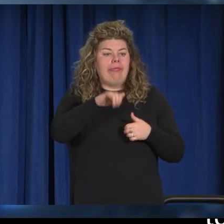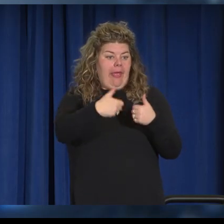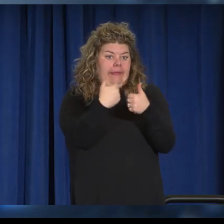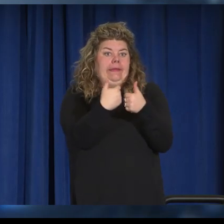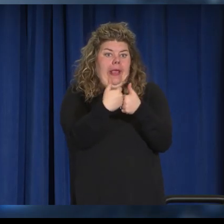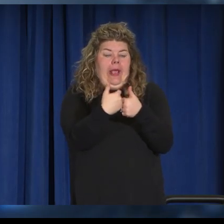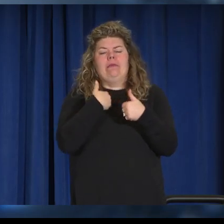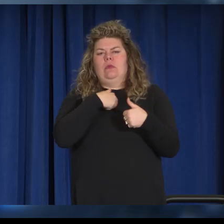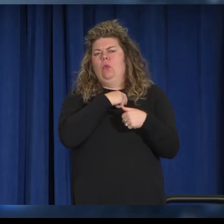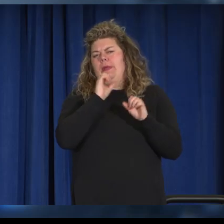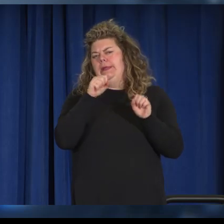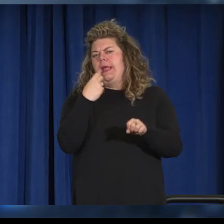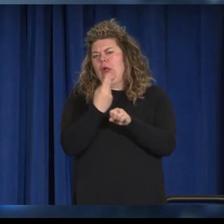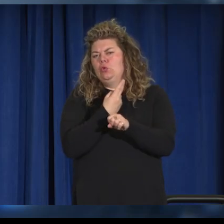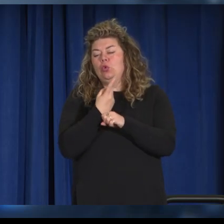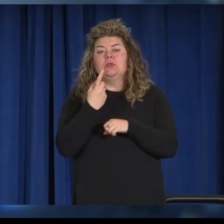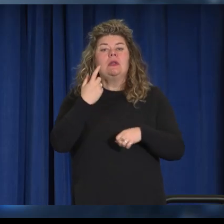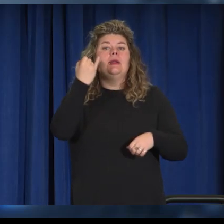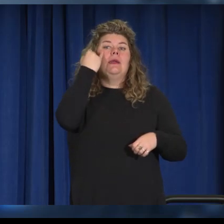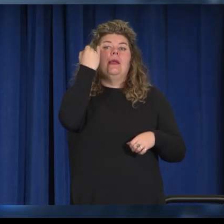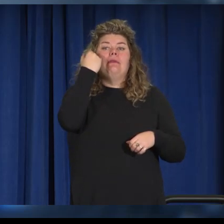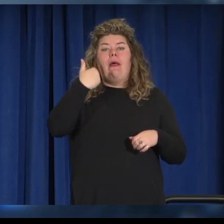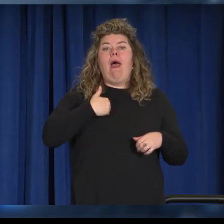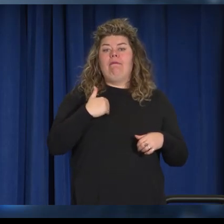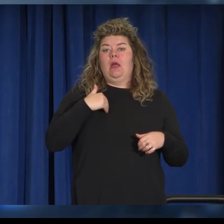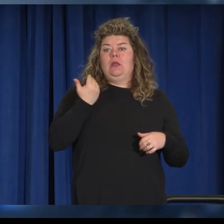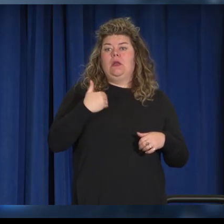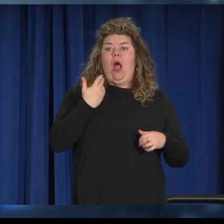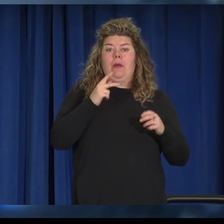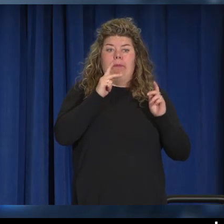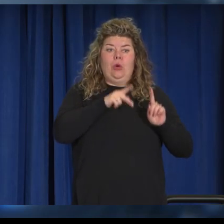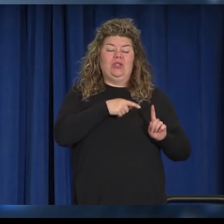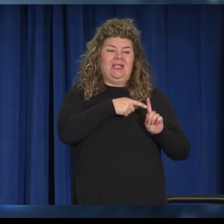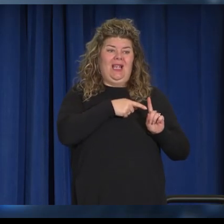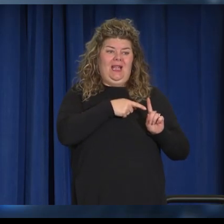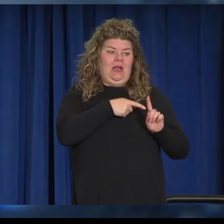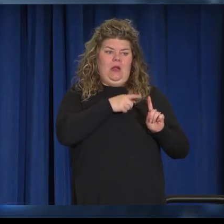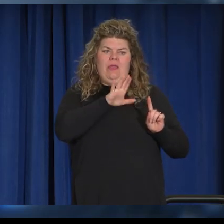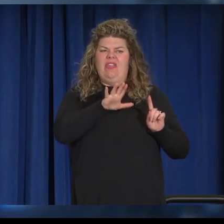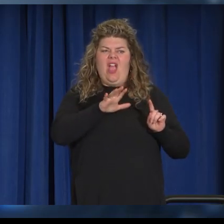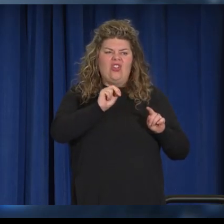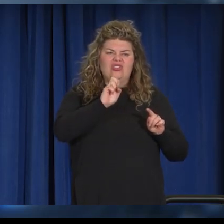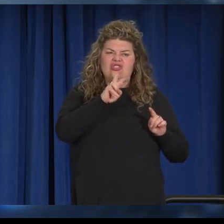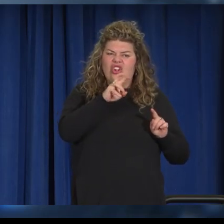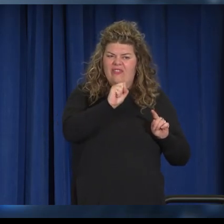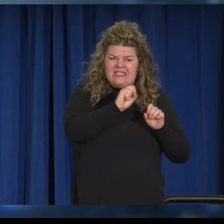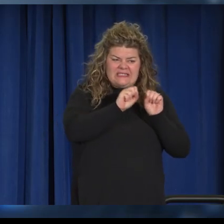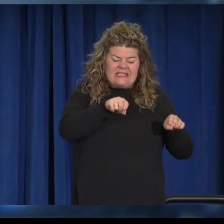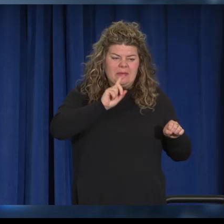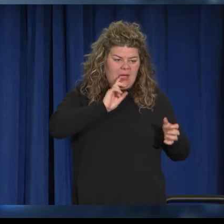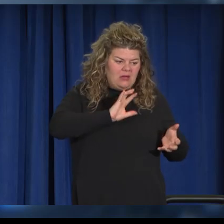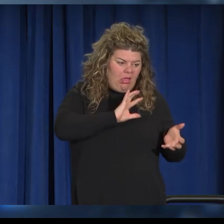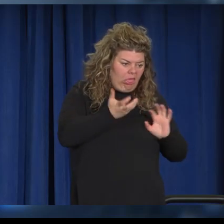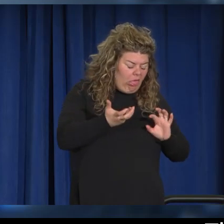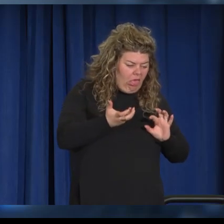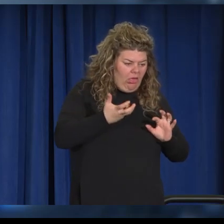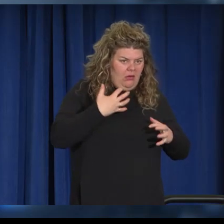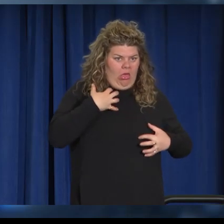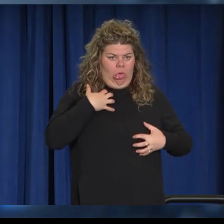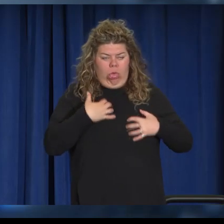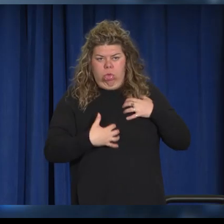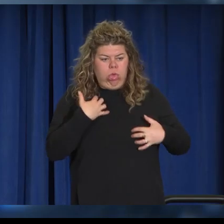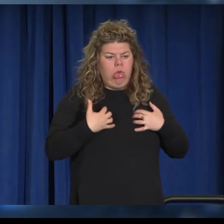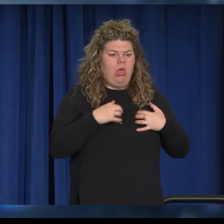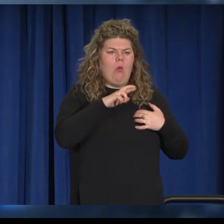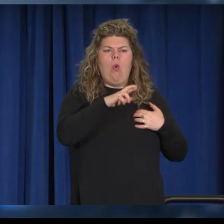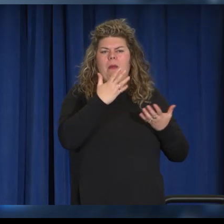would use when we've got a young person who's really dysregulated, or they've had a bad day at school, or